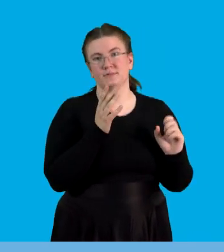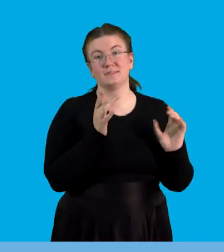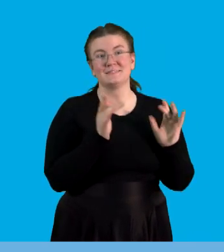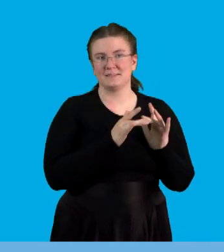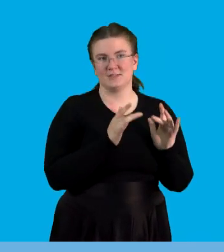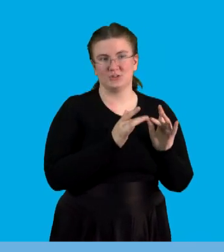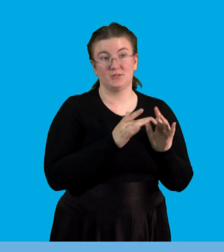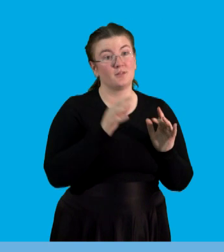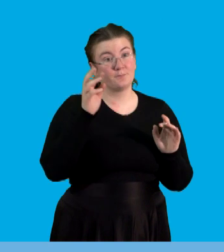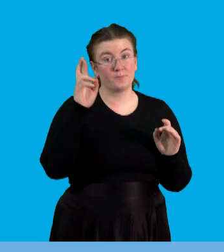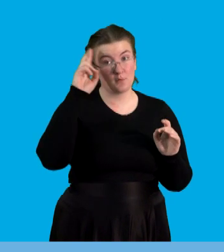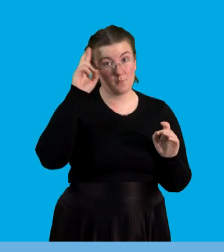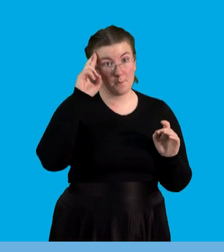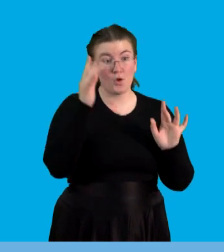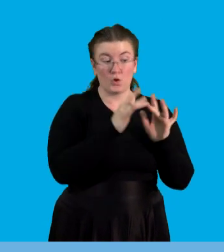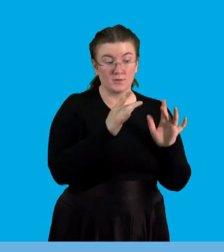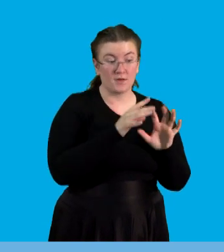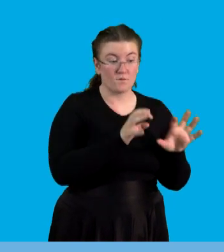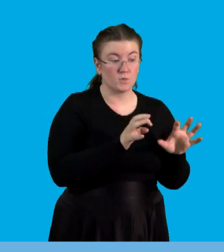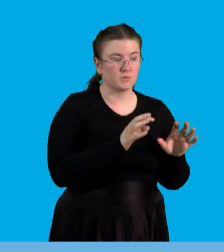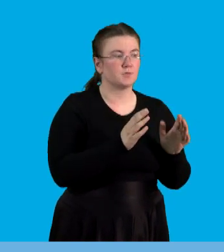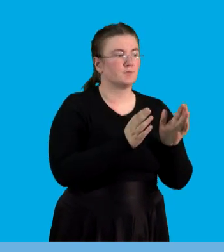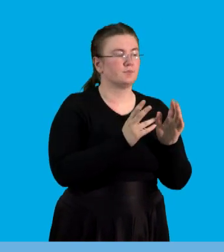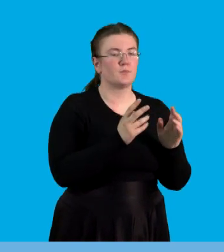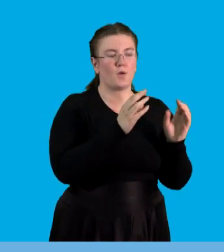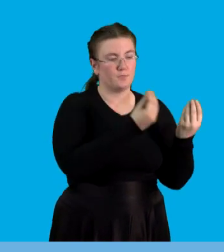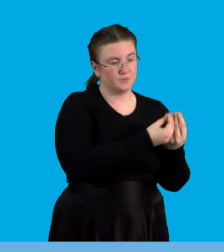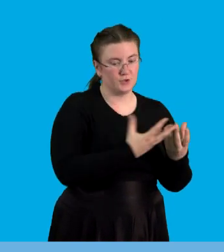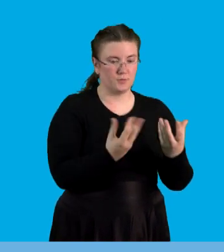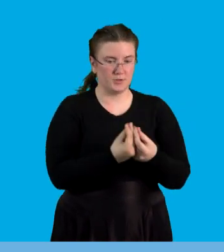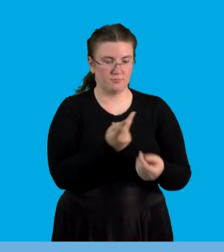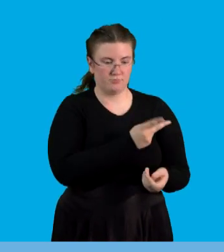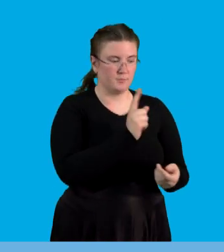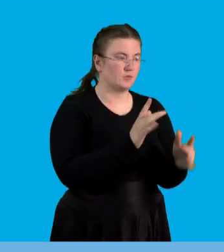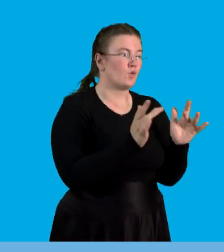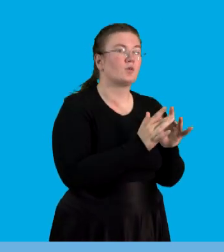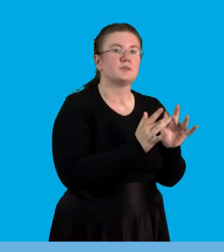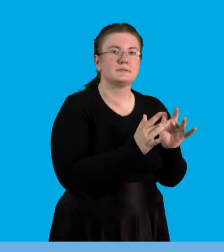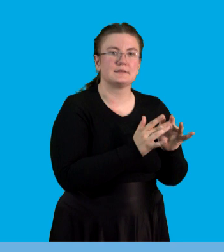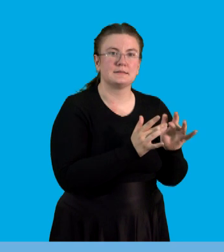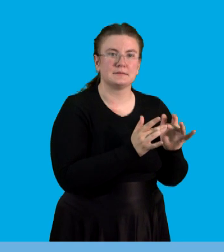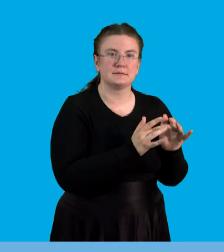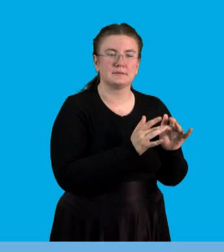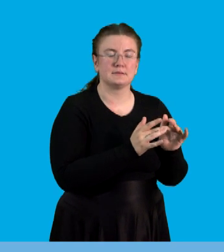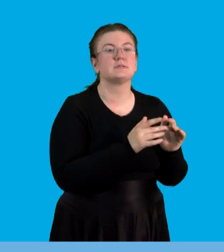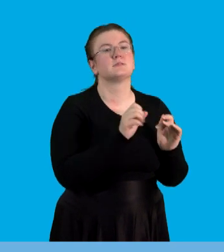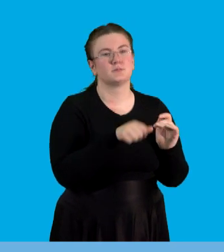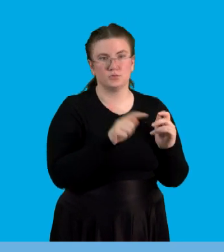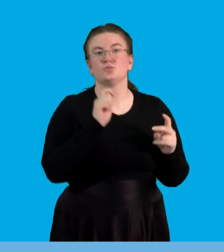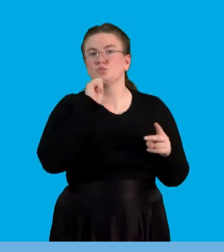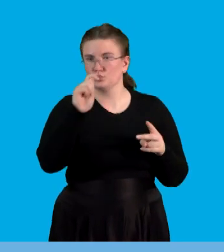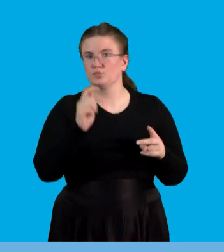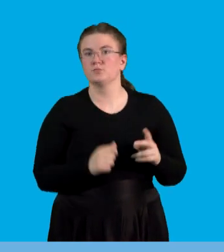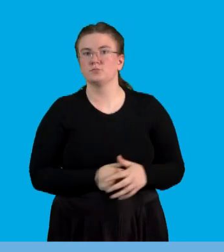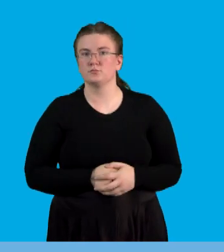touching. Remember, contact forces, that's now between 2 objects, and those 2 objects are supposed to be in contact or touching each other. So